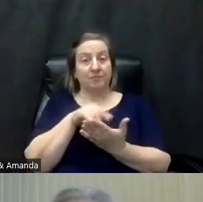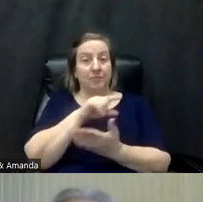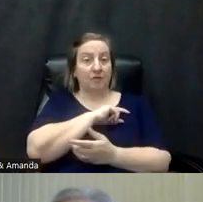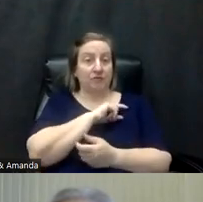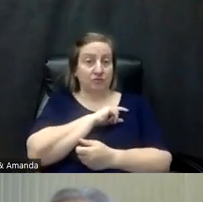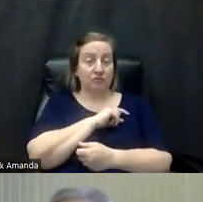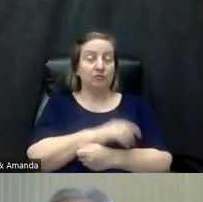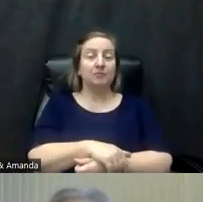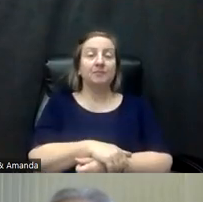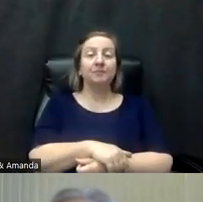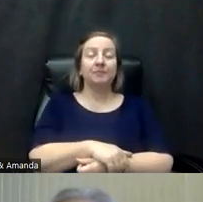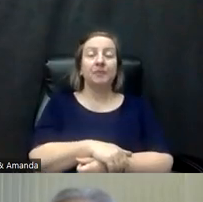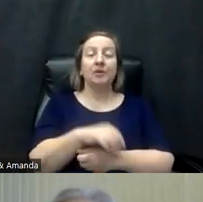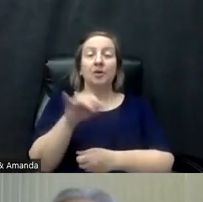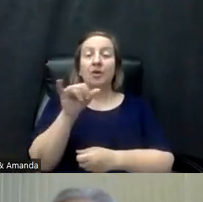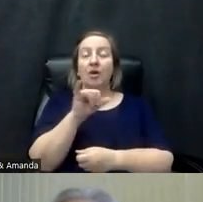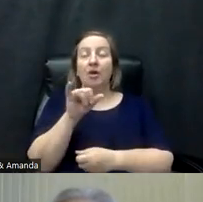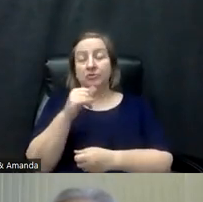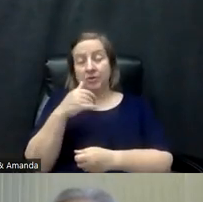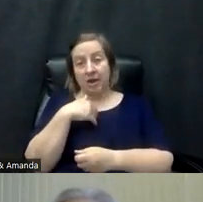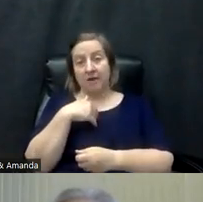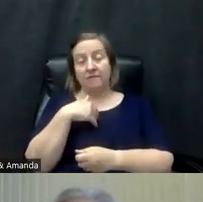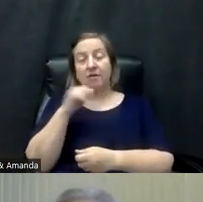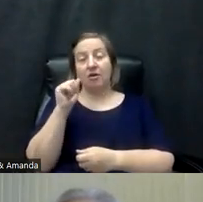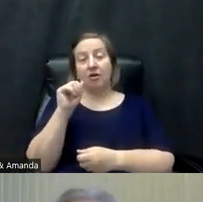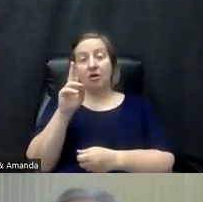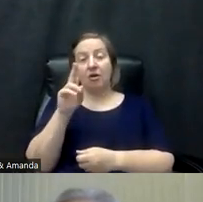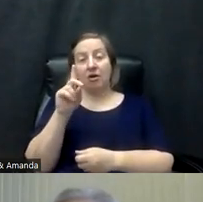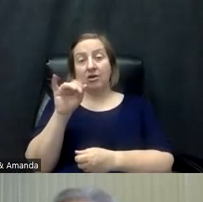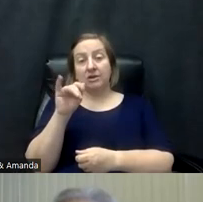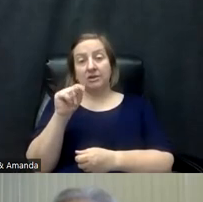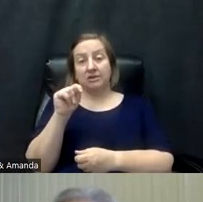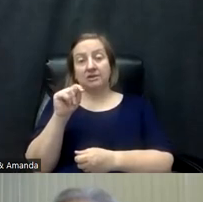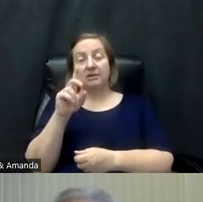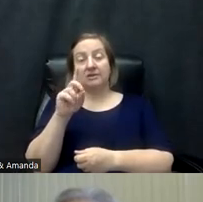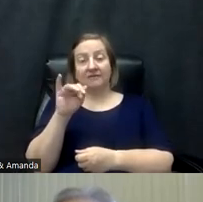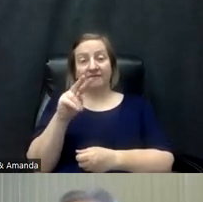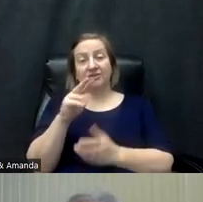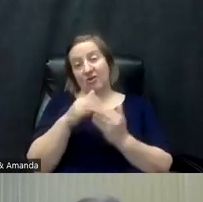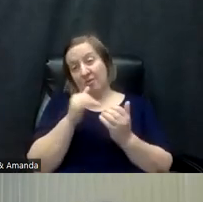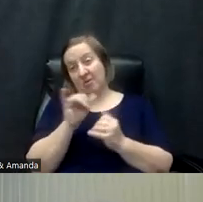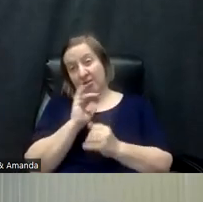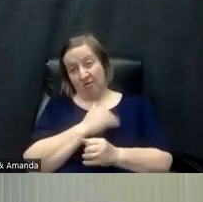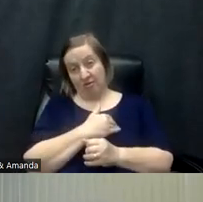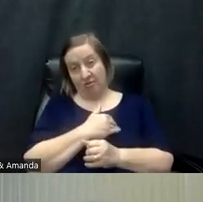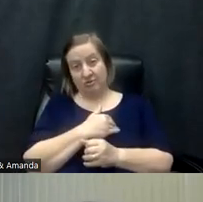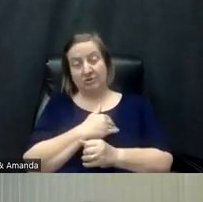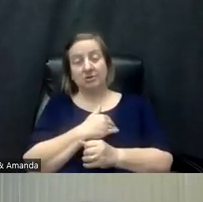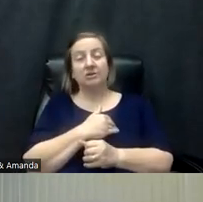officers. So they also have an audit division, which is, you know, kind of parallel to our audit division, which